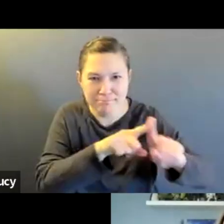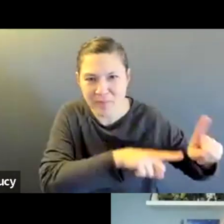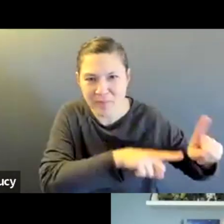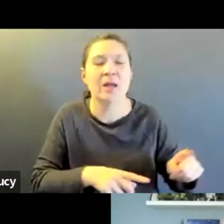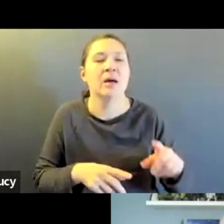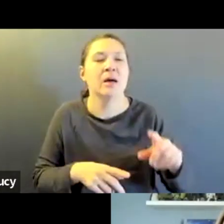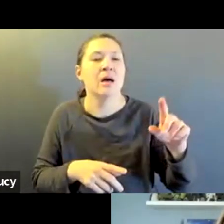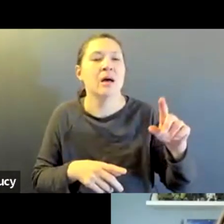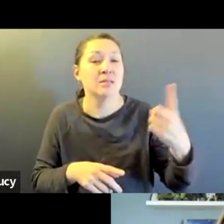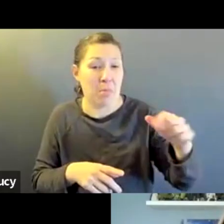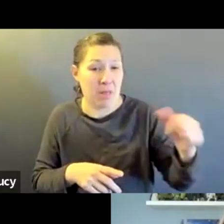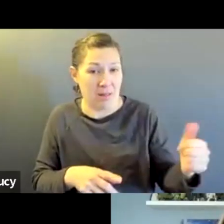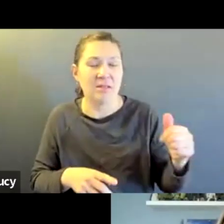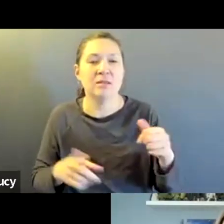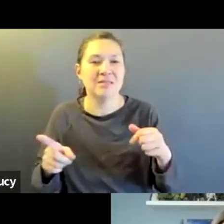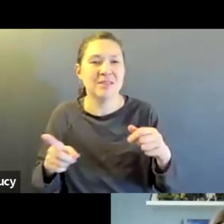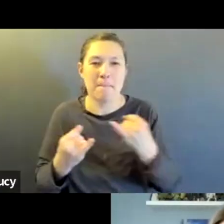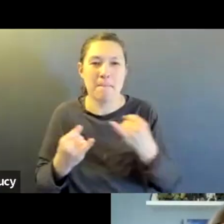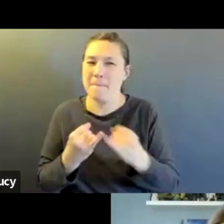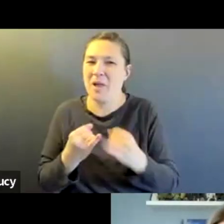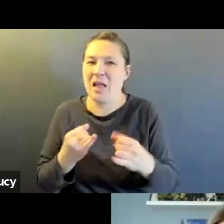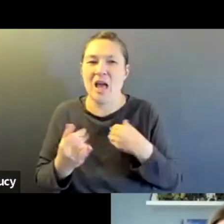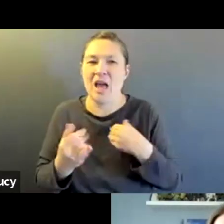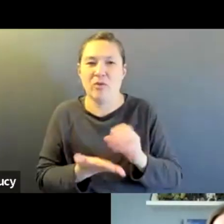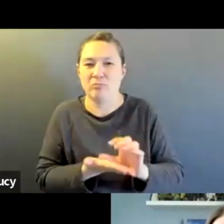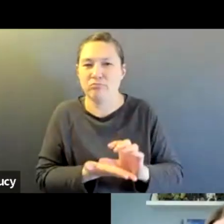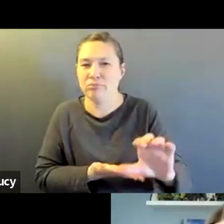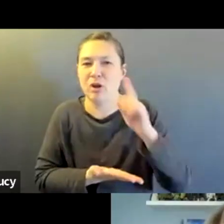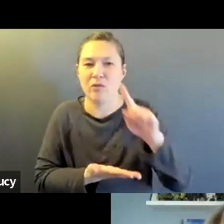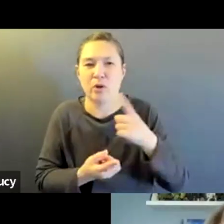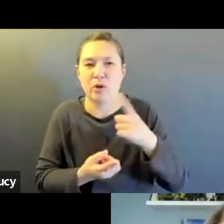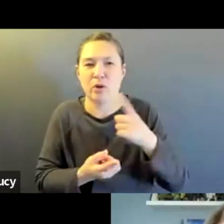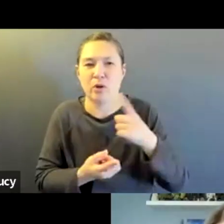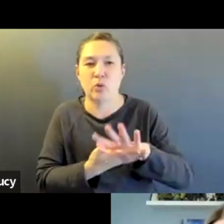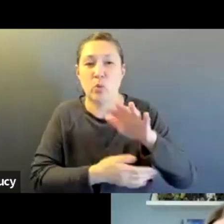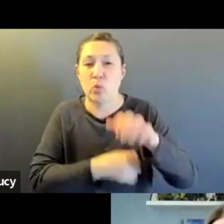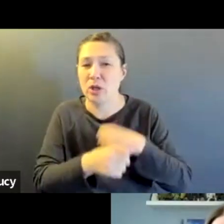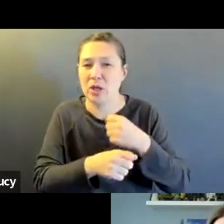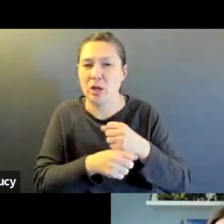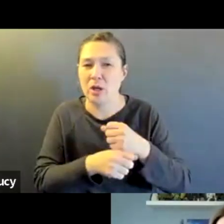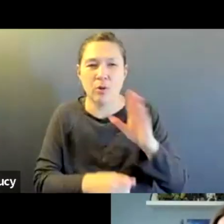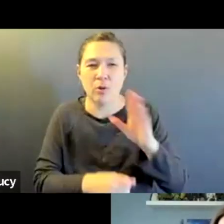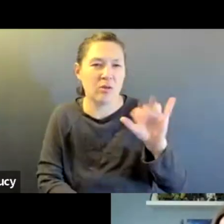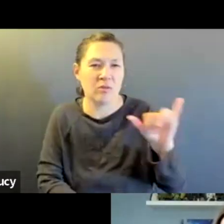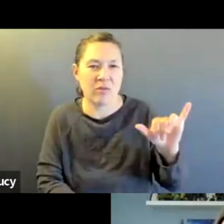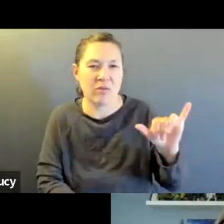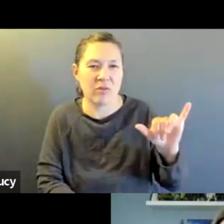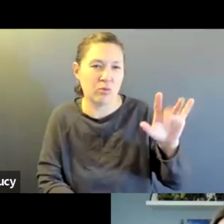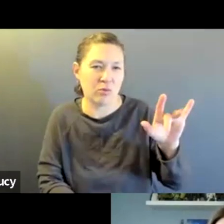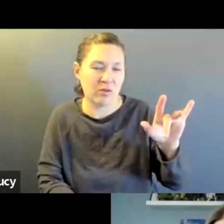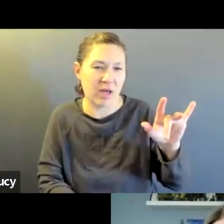they have finally completed funding for this upcoming school year. The FY 2025 funding is